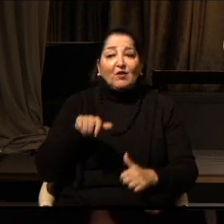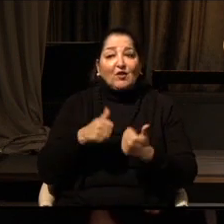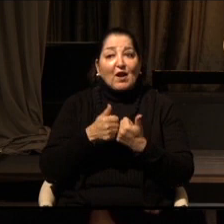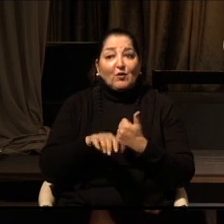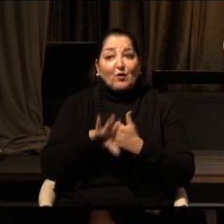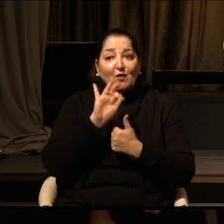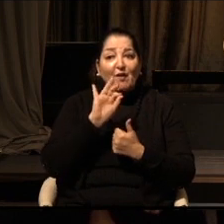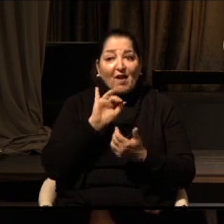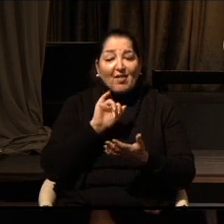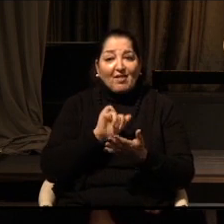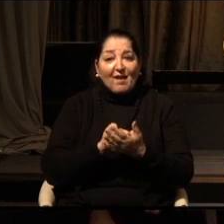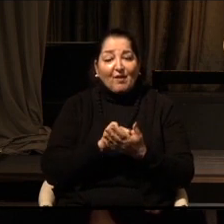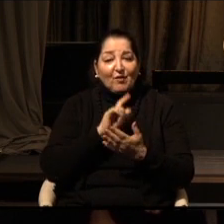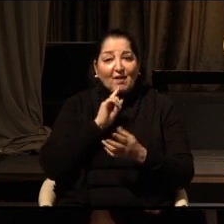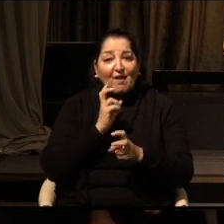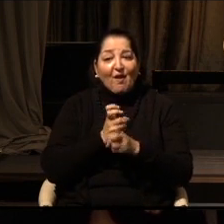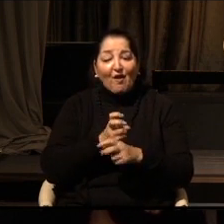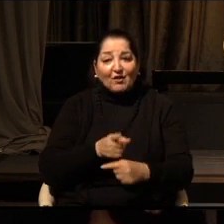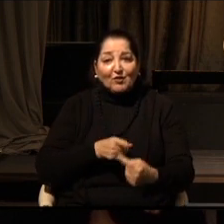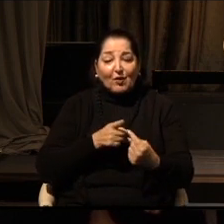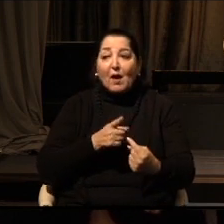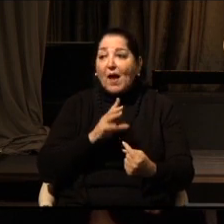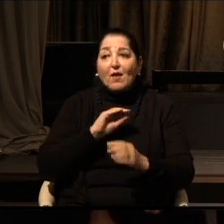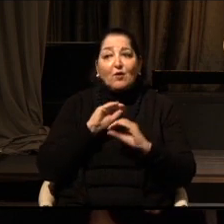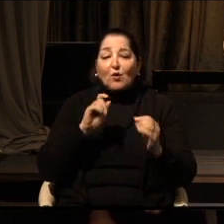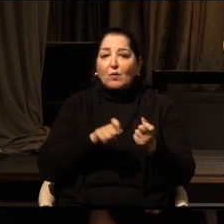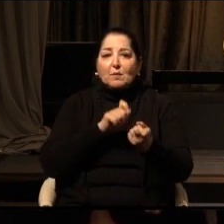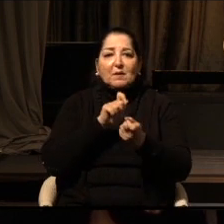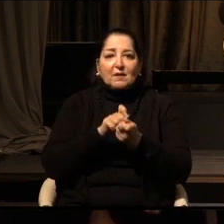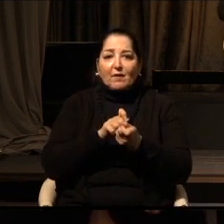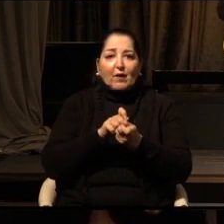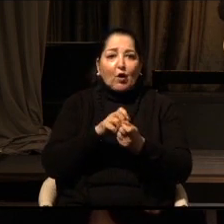no prescriptive way for each of us to do so.